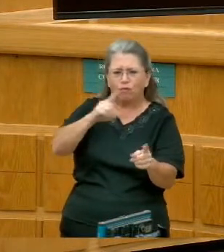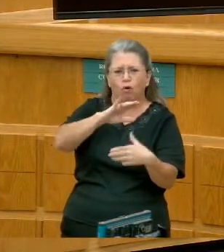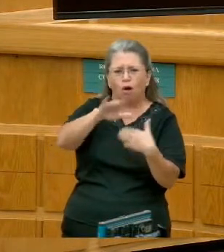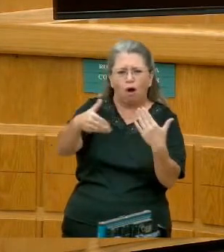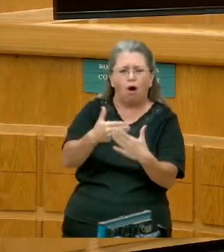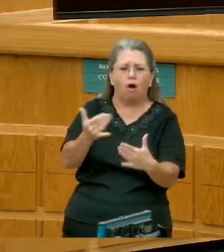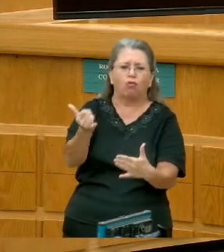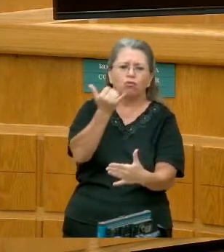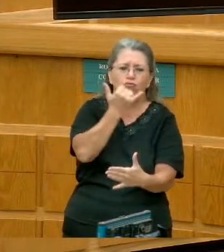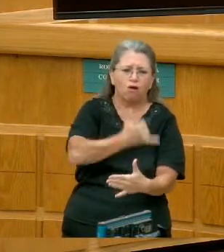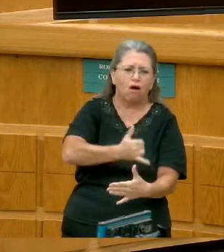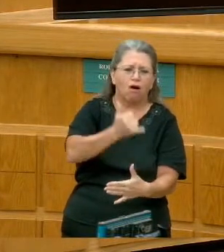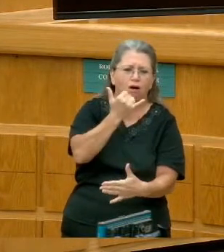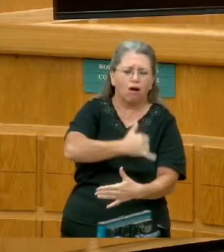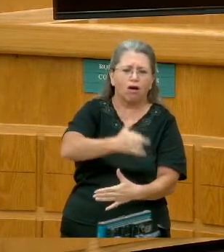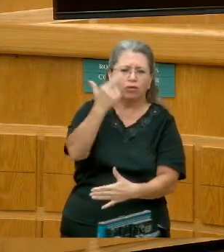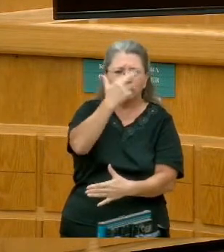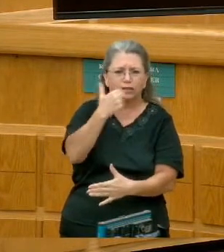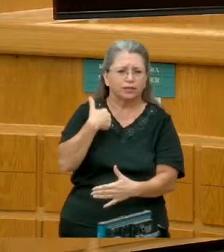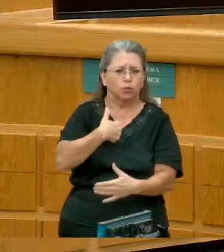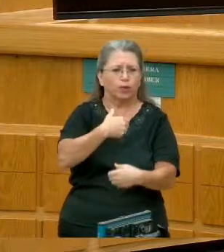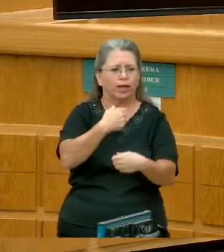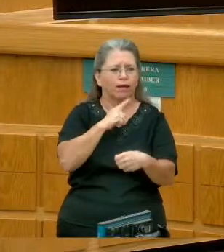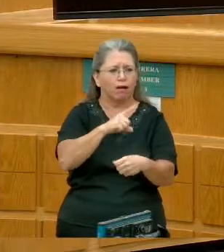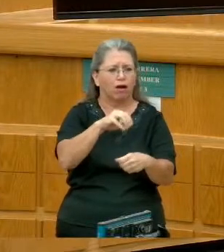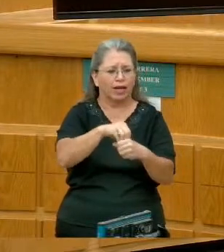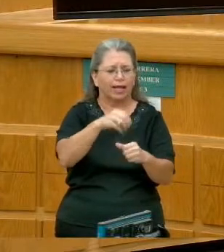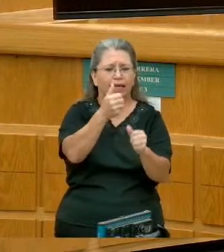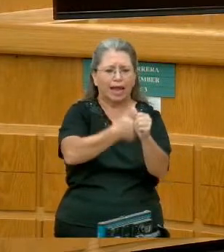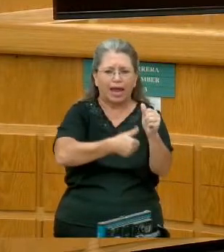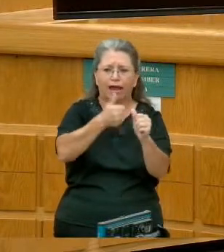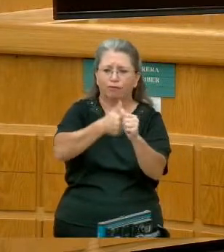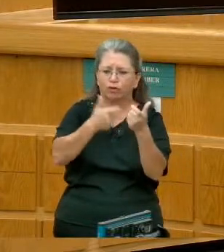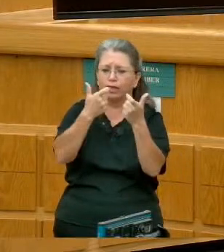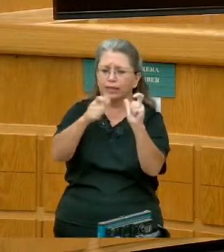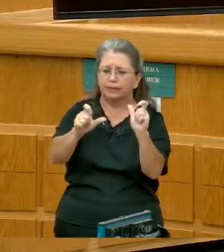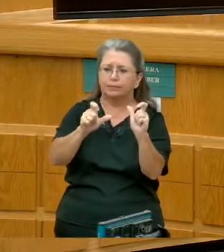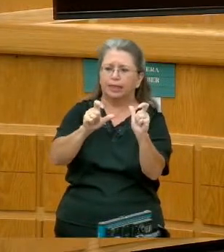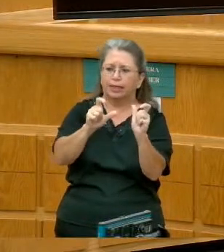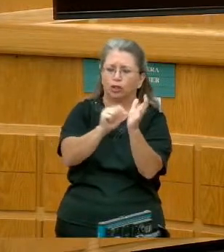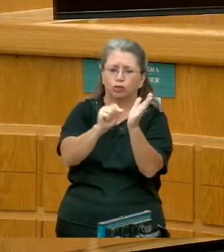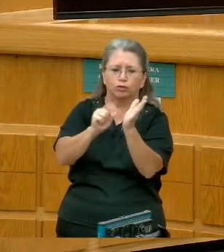major newspaper in the country for all the wrong reasons.